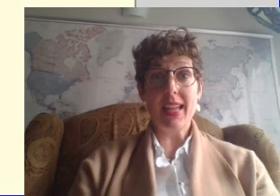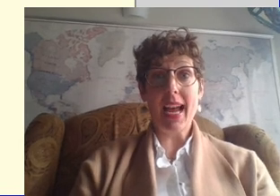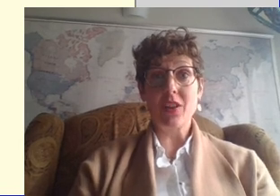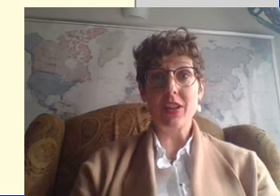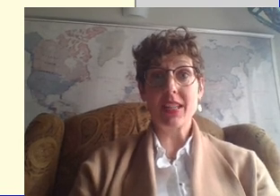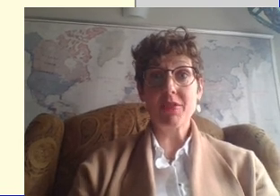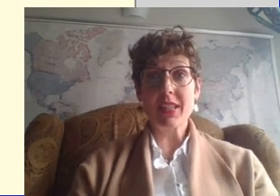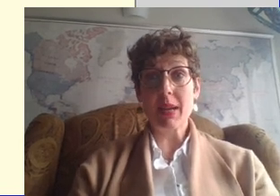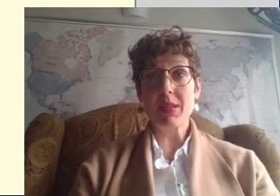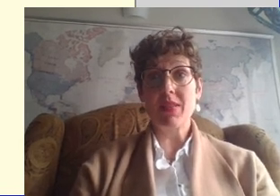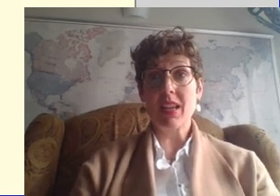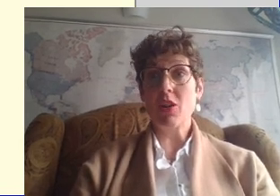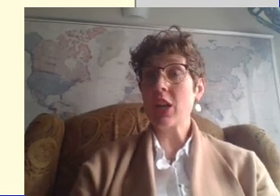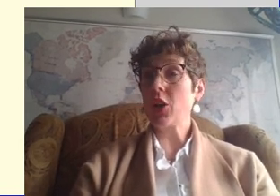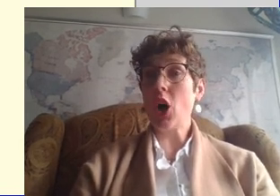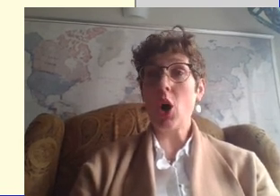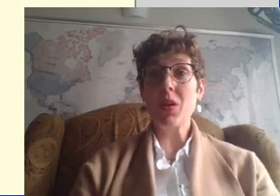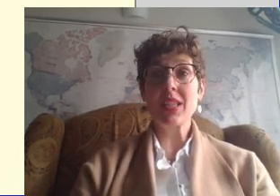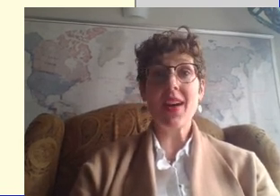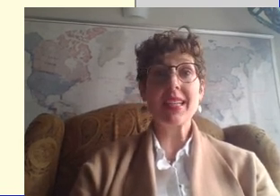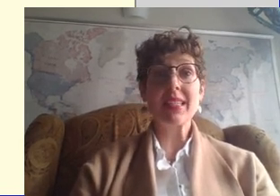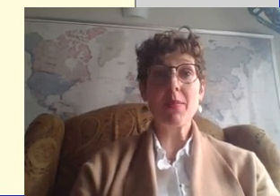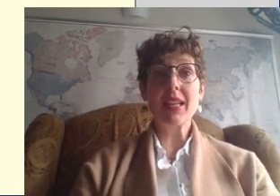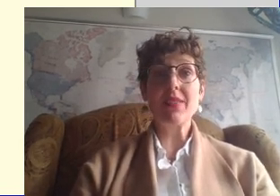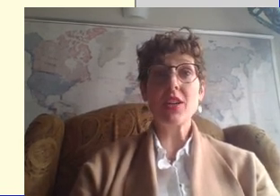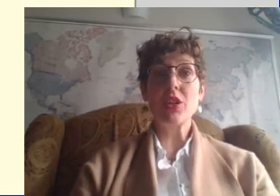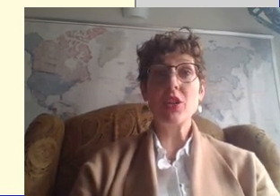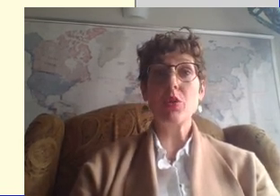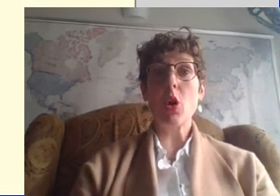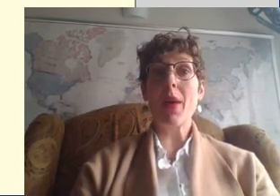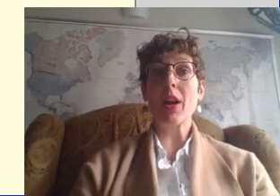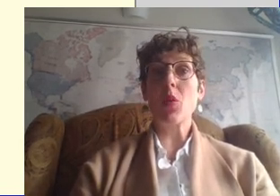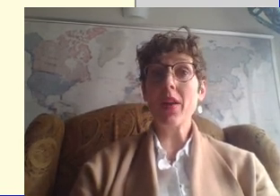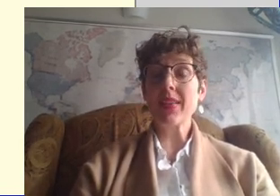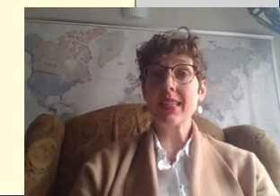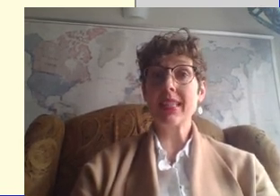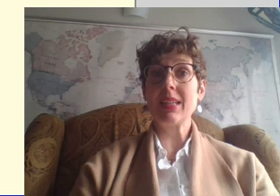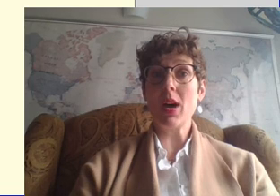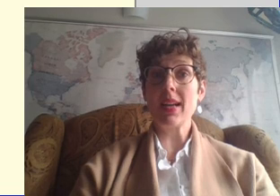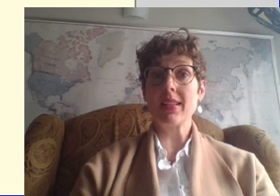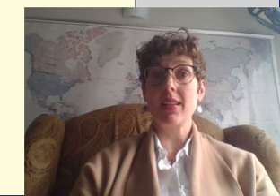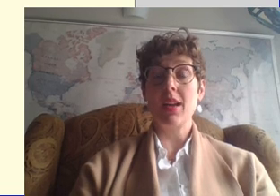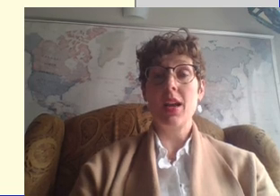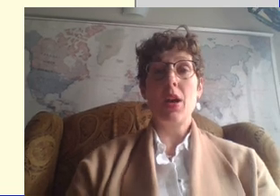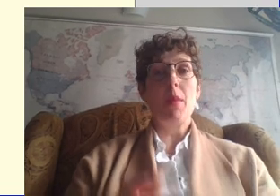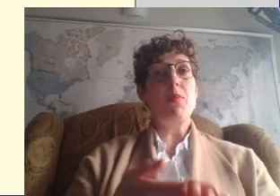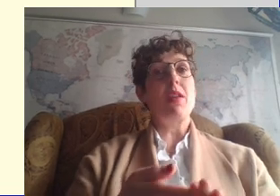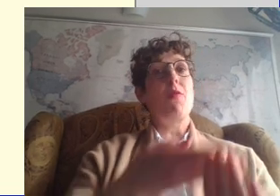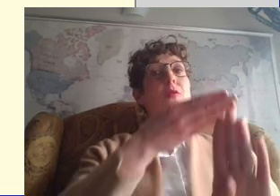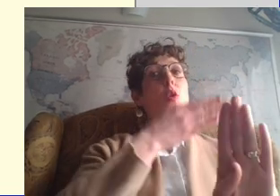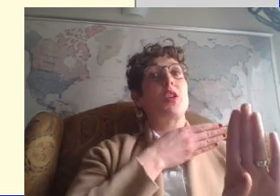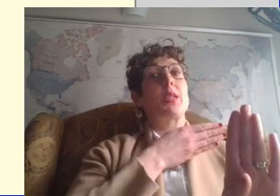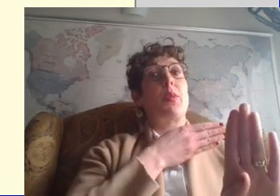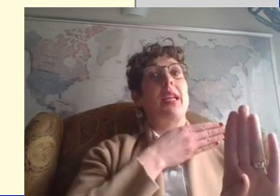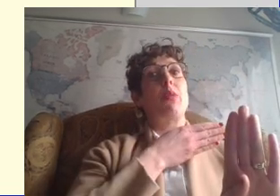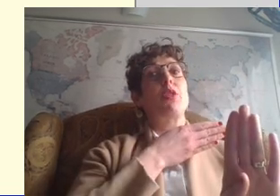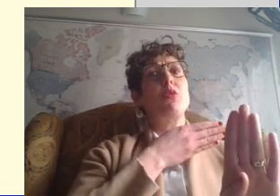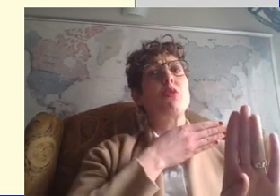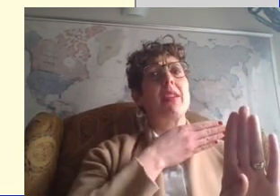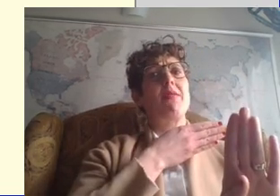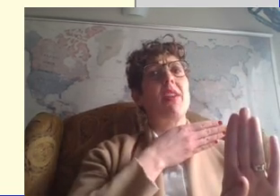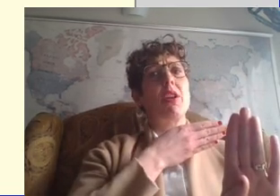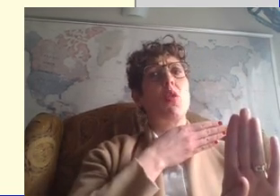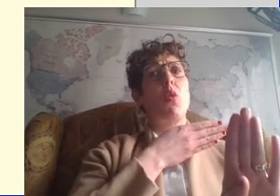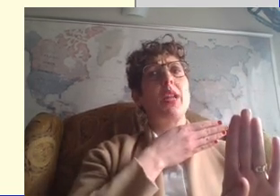to play outside during different times of the year. He could always find something fun to do no matter what the season was. Before spring, it